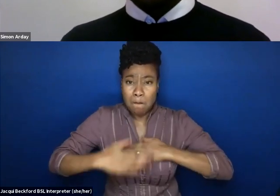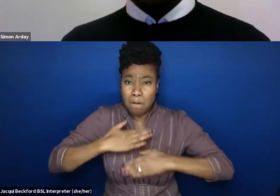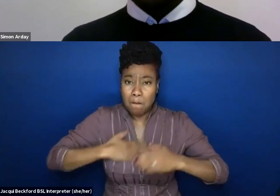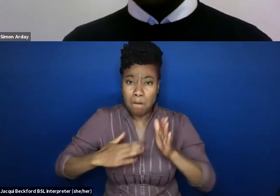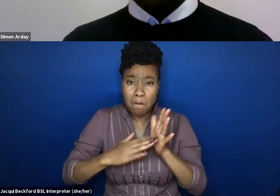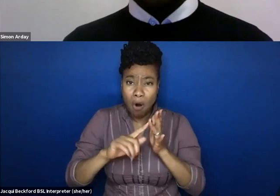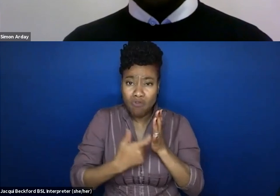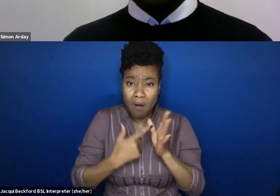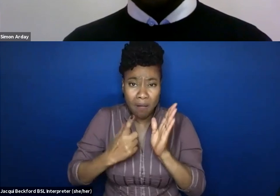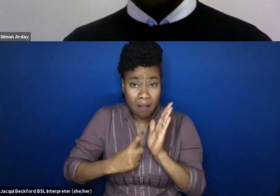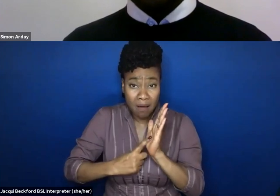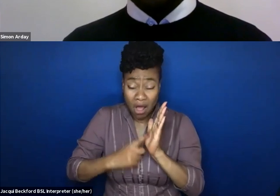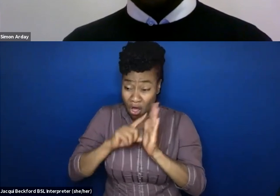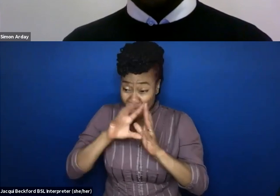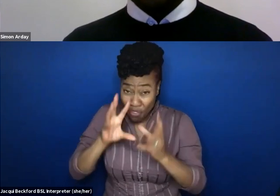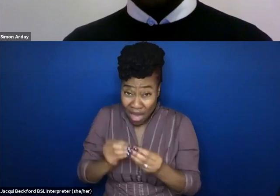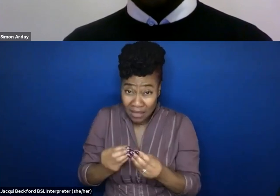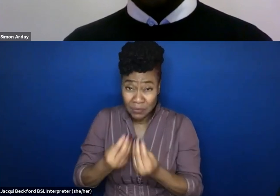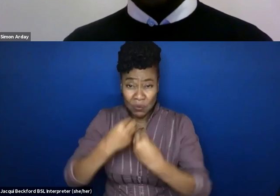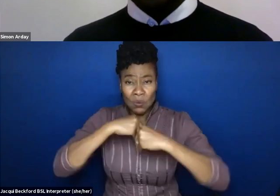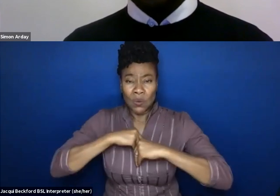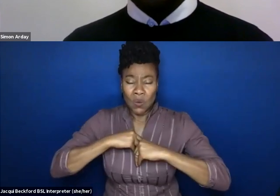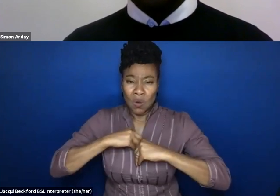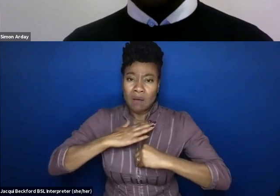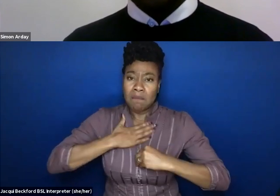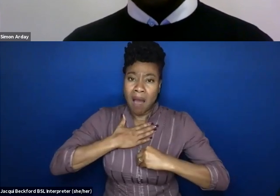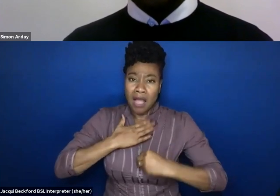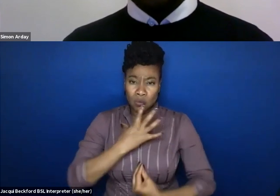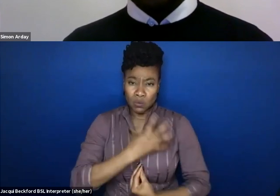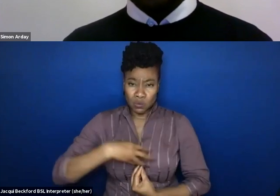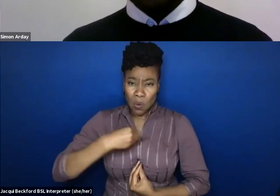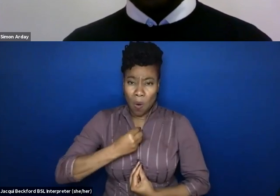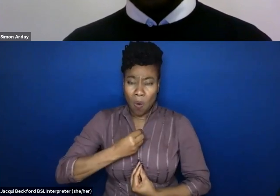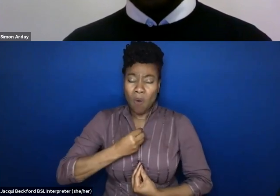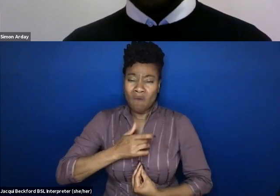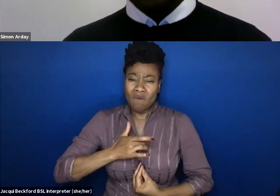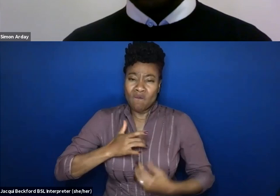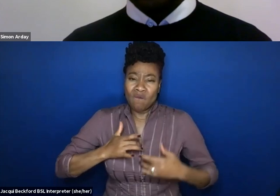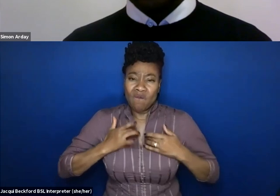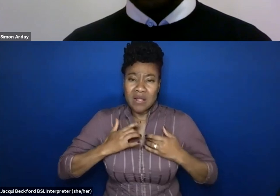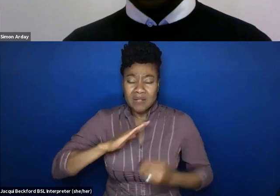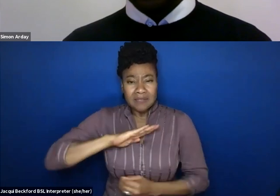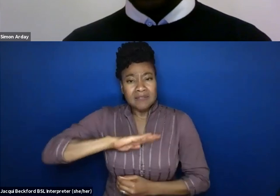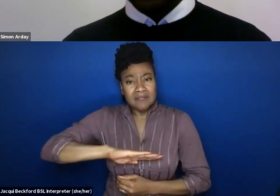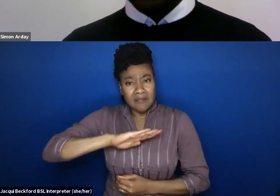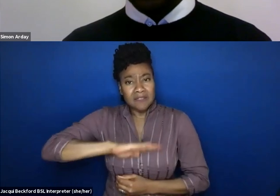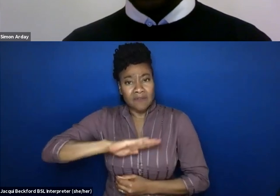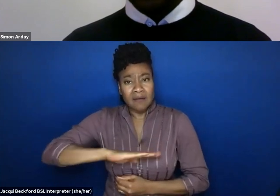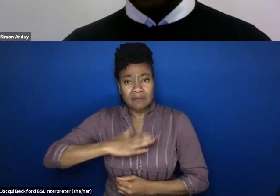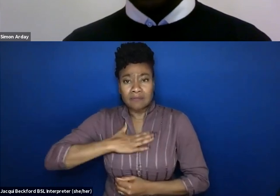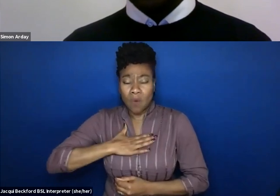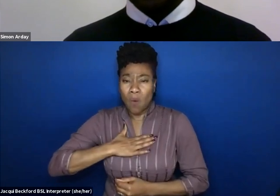find it that it's a blessing to be in the position that I'm in now. And it's been a